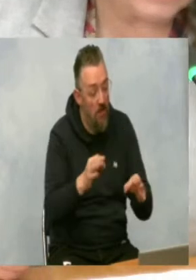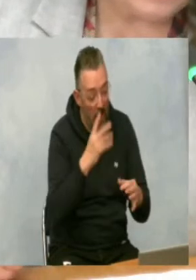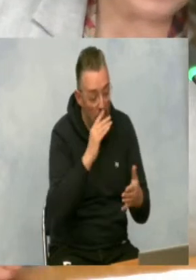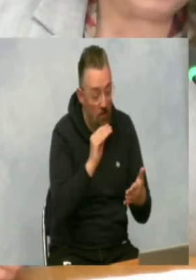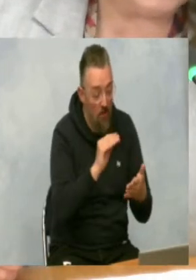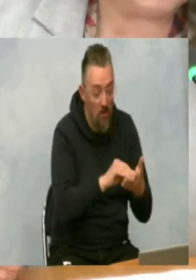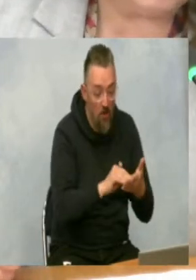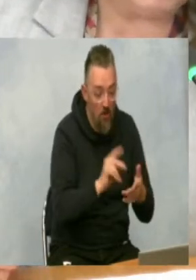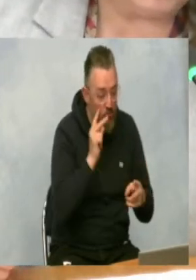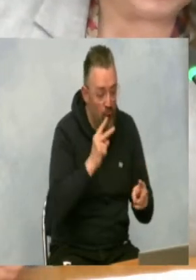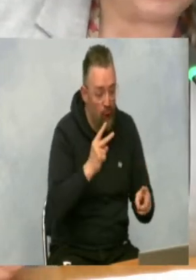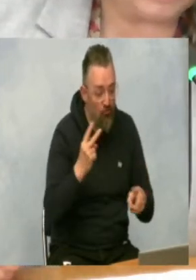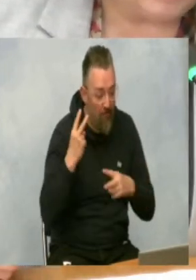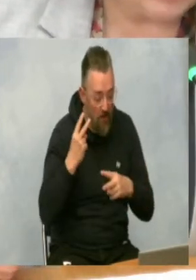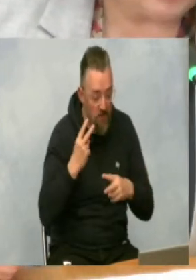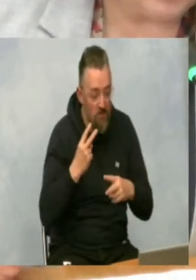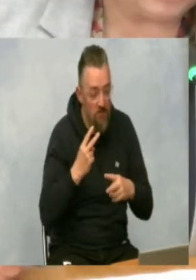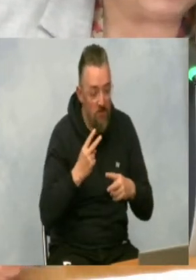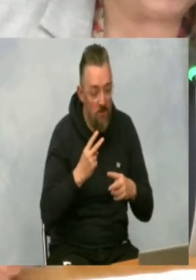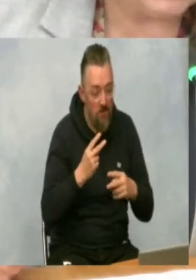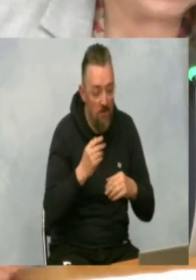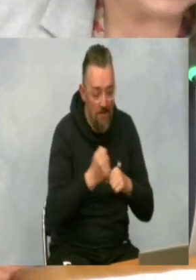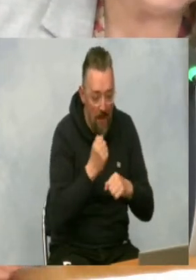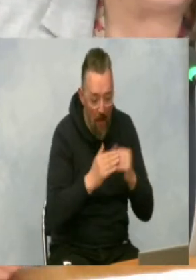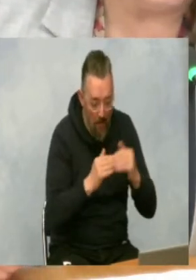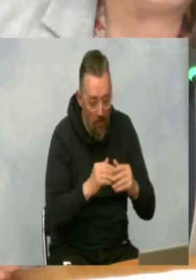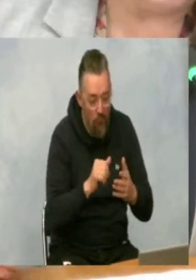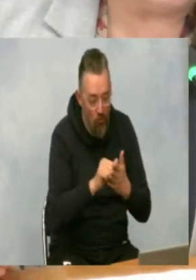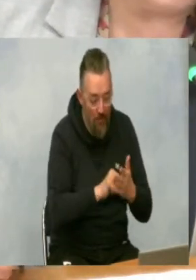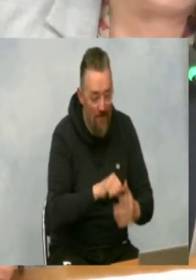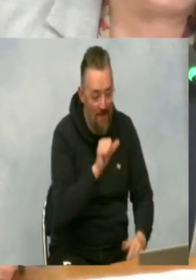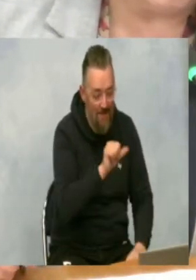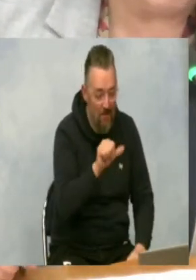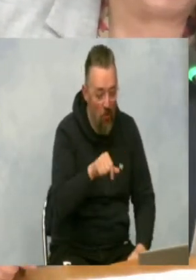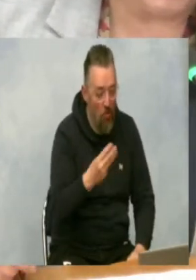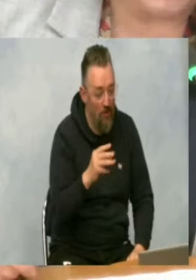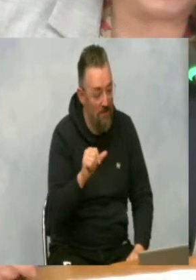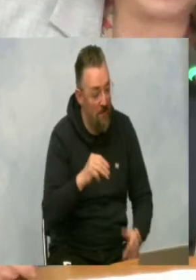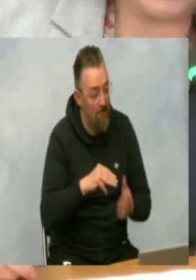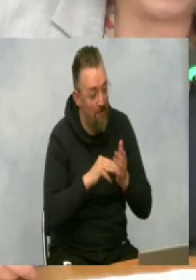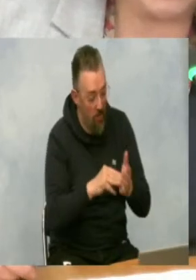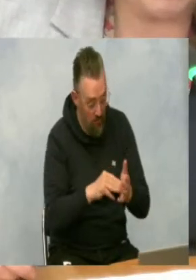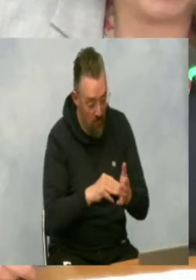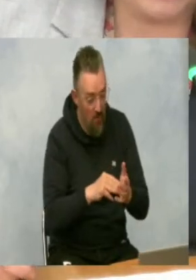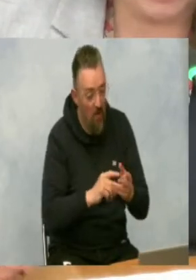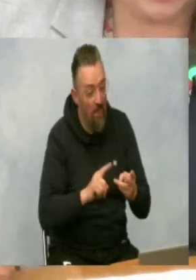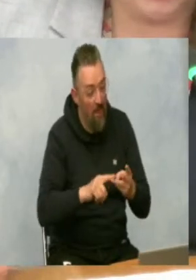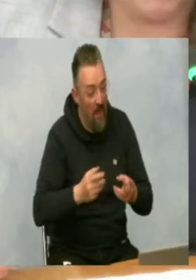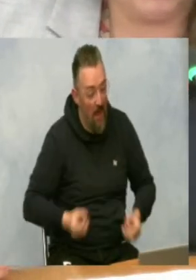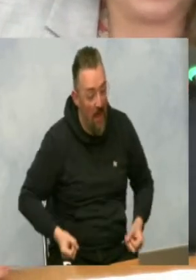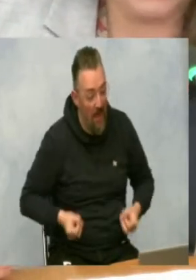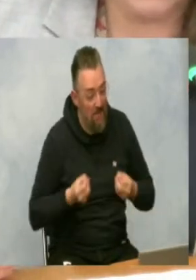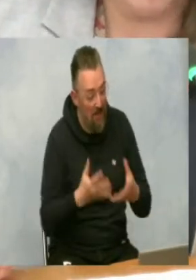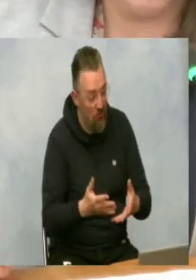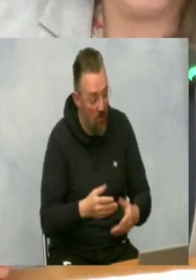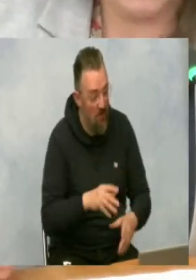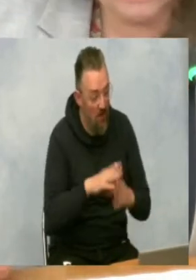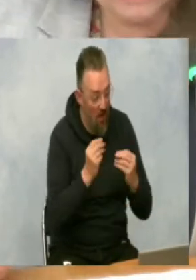revised housing revenue account capital programme of 66.361 million and expenditure of